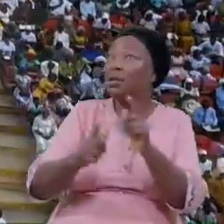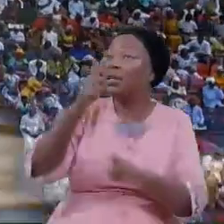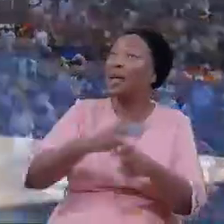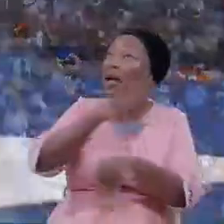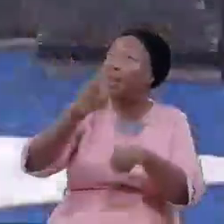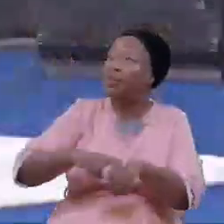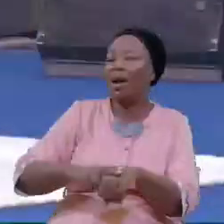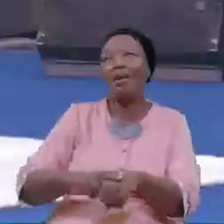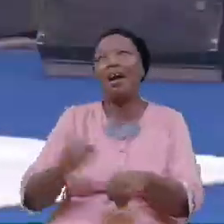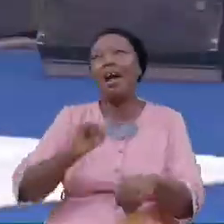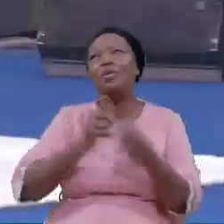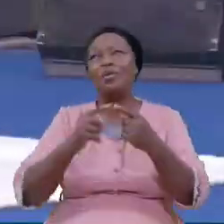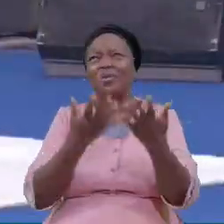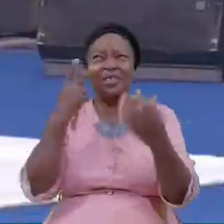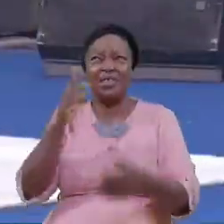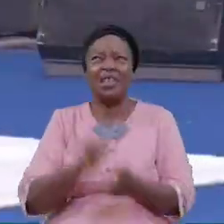see that.